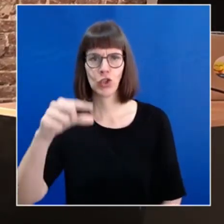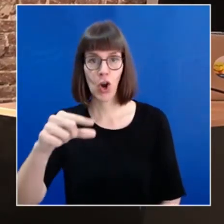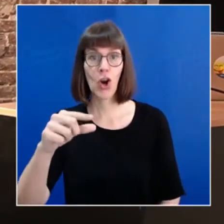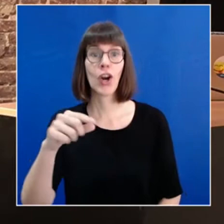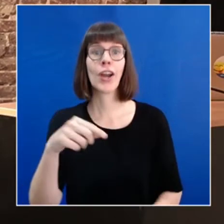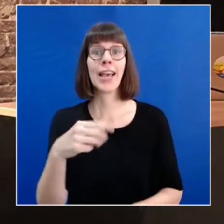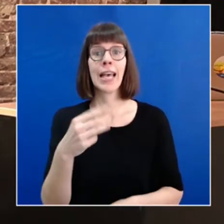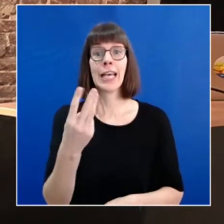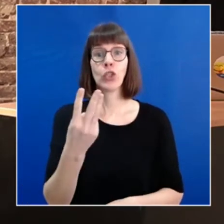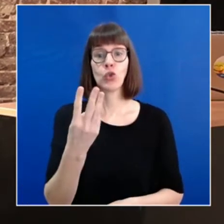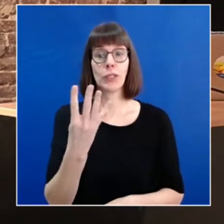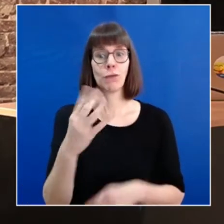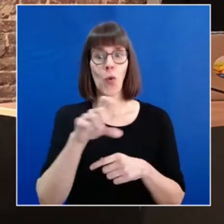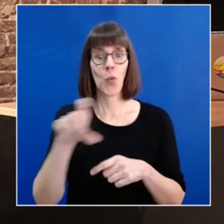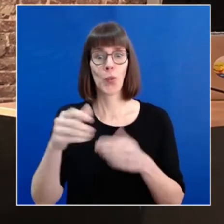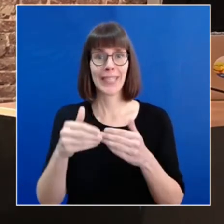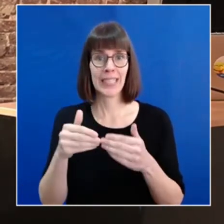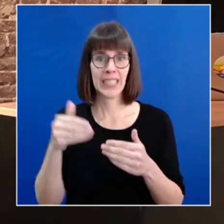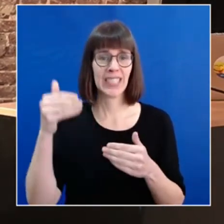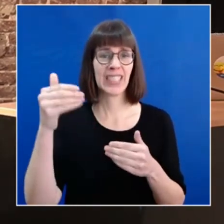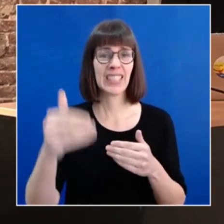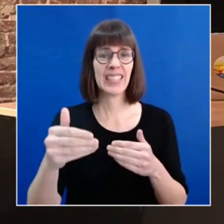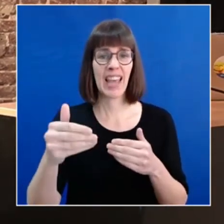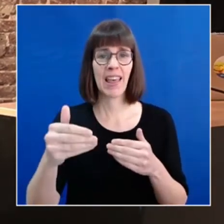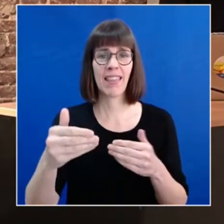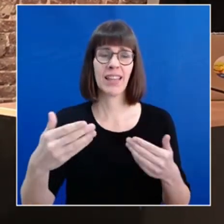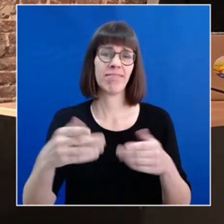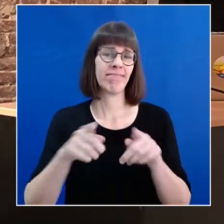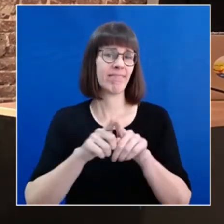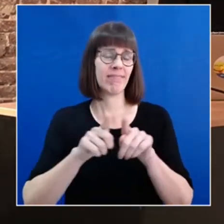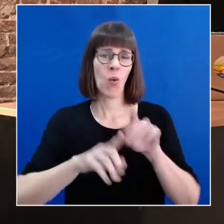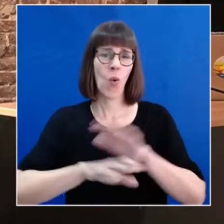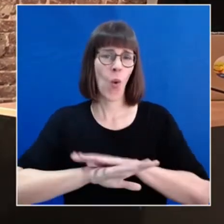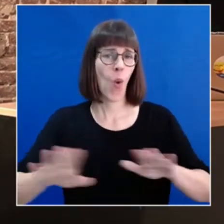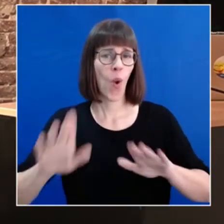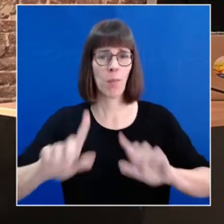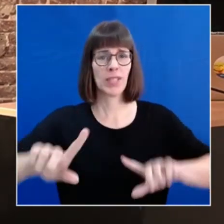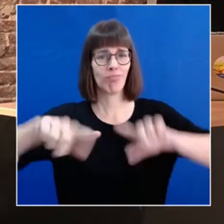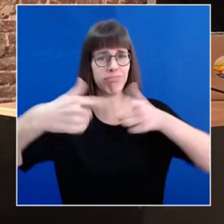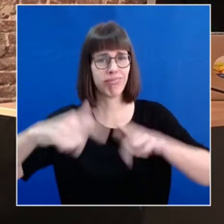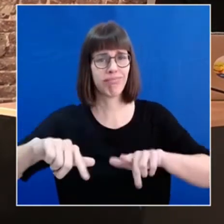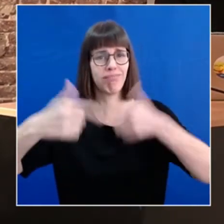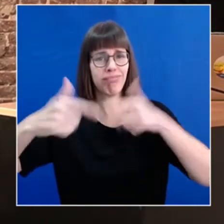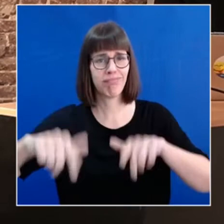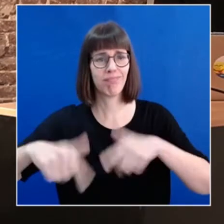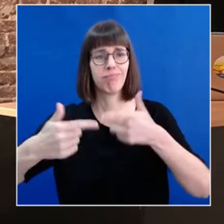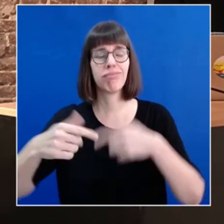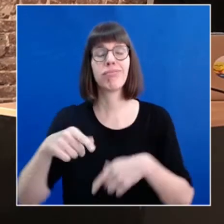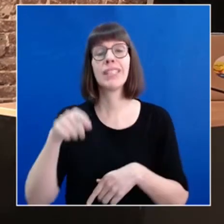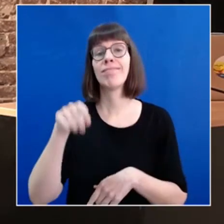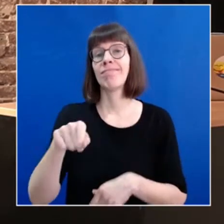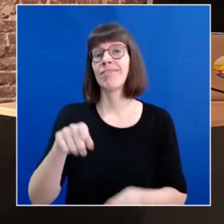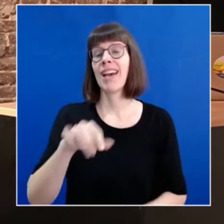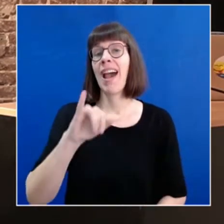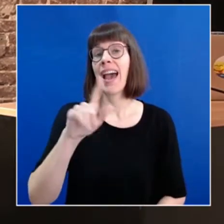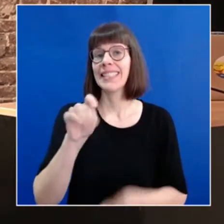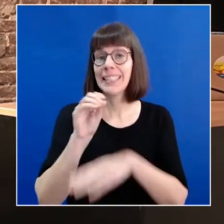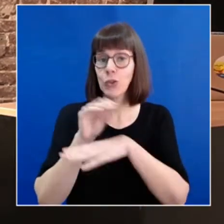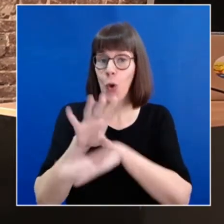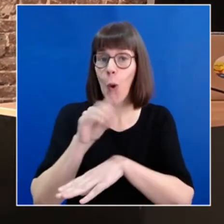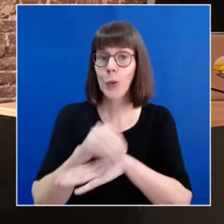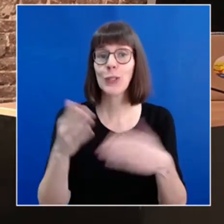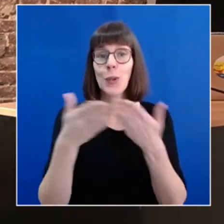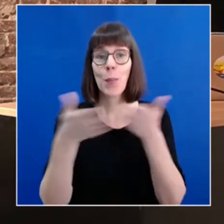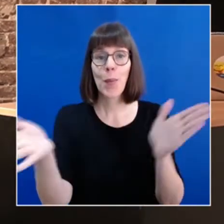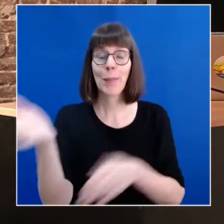conference centers to doing everything virtually. Dennie is an IT coach, a public speaker, an